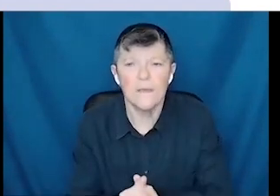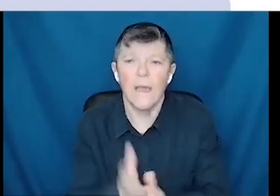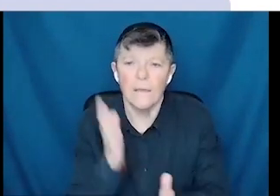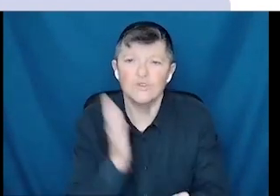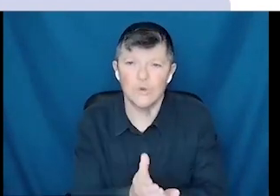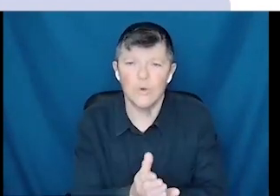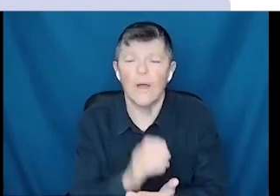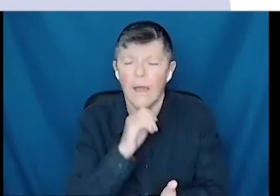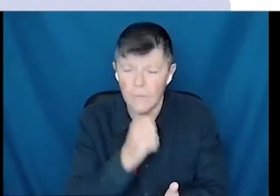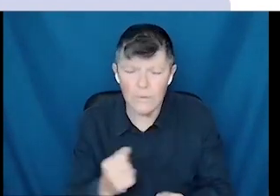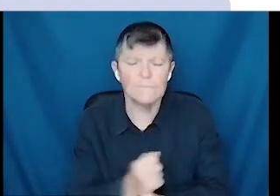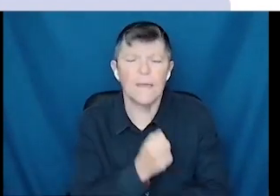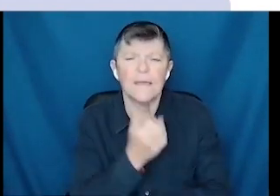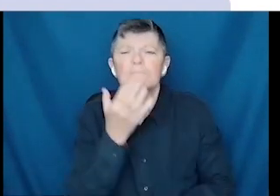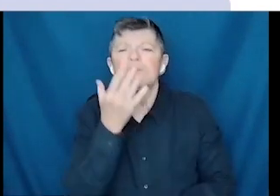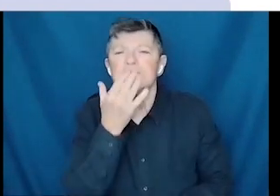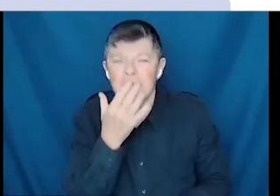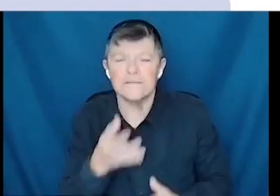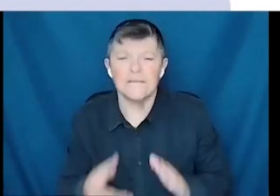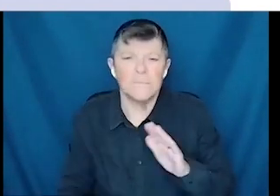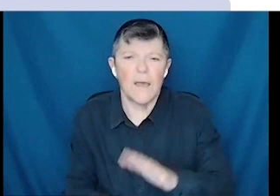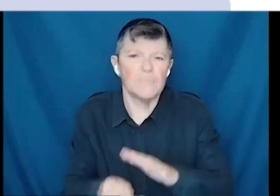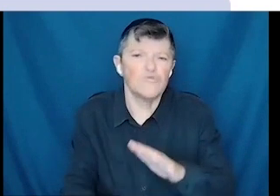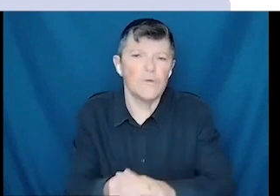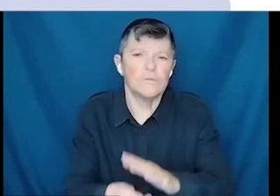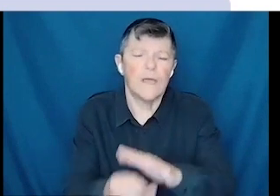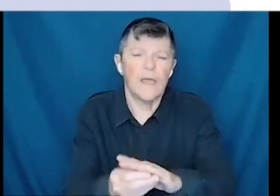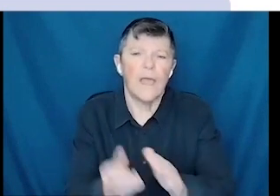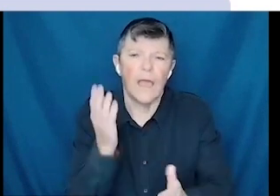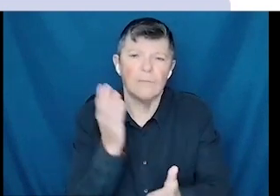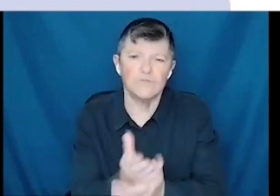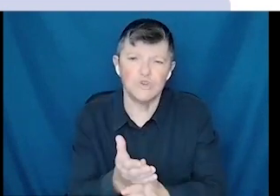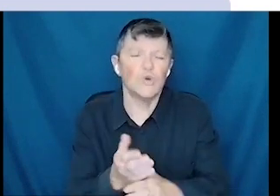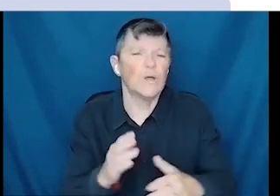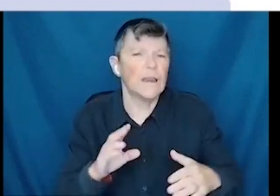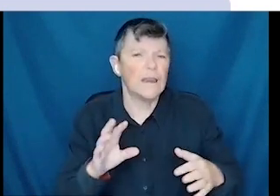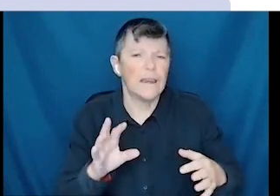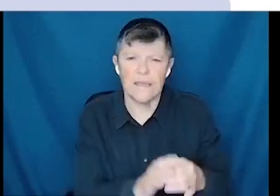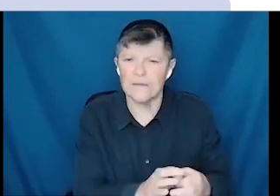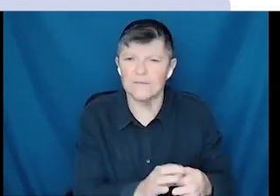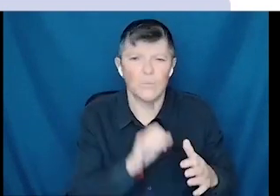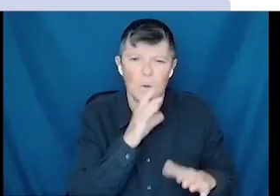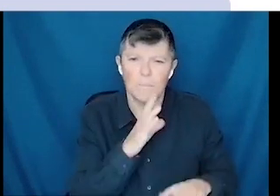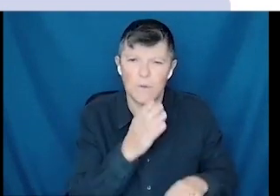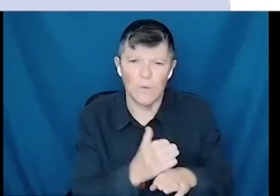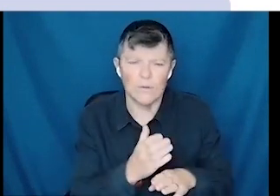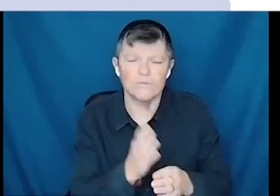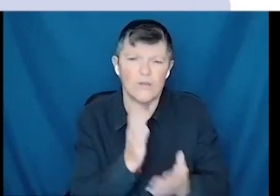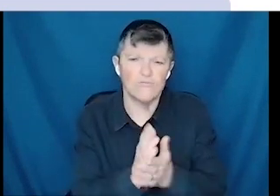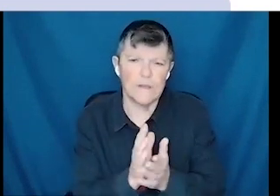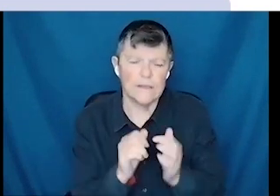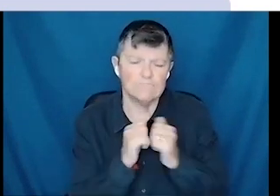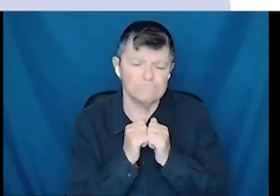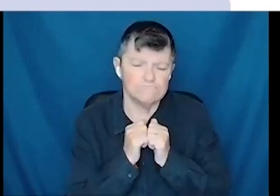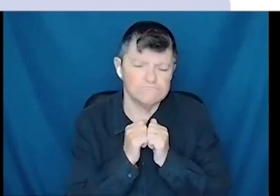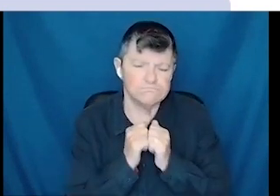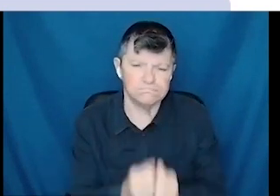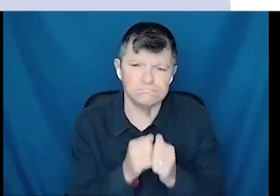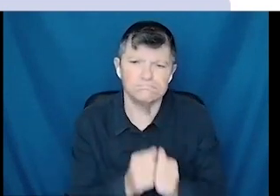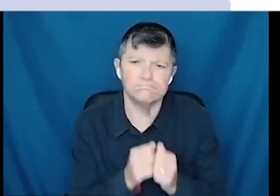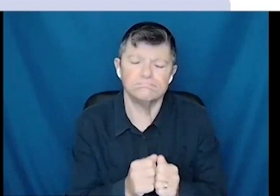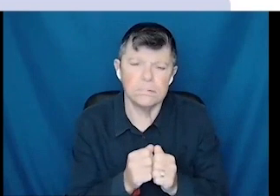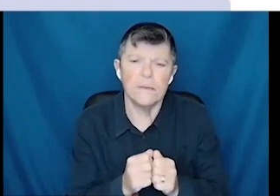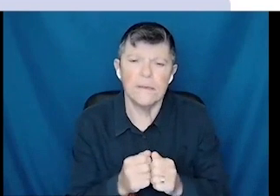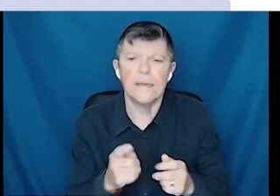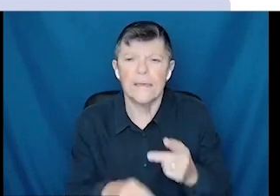make mistakes as I'm uploading things. I'm sure links will not be working. So I would be hugely grateful if